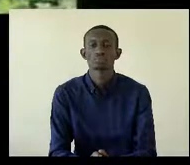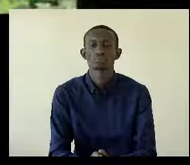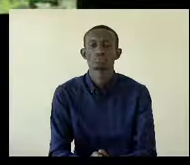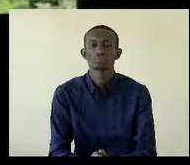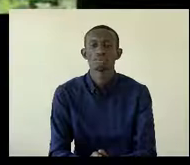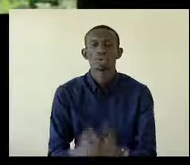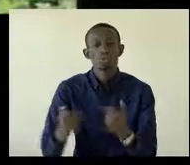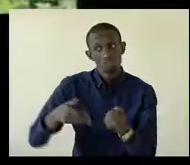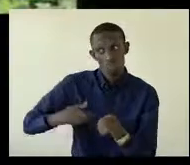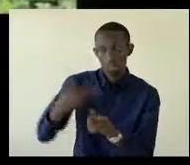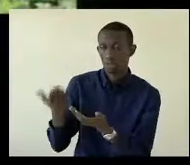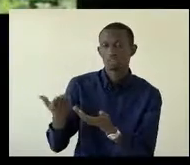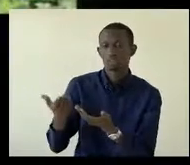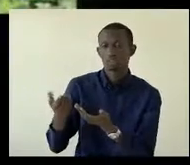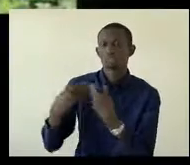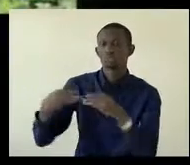resources.